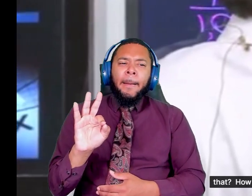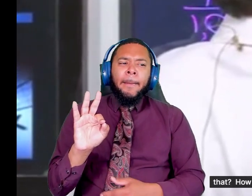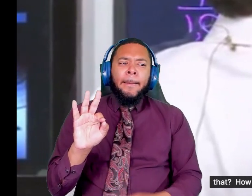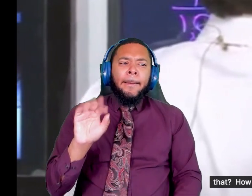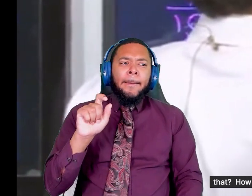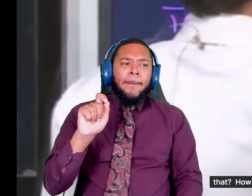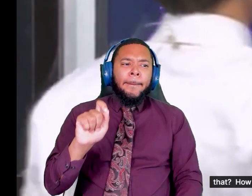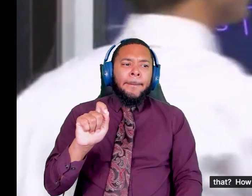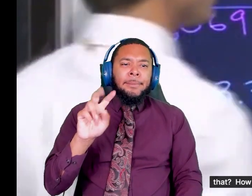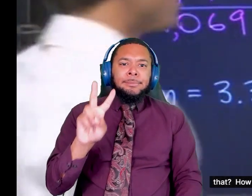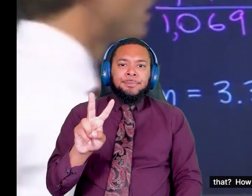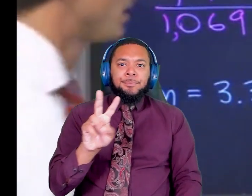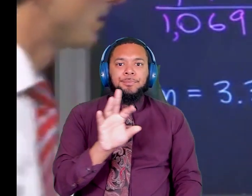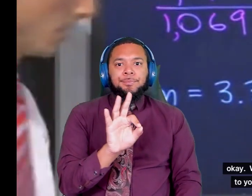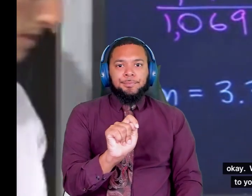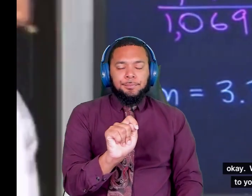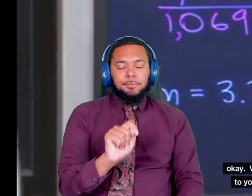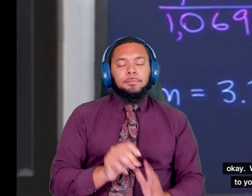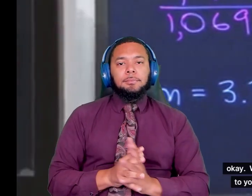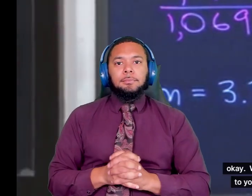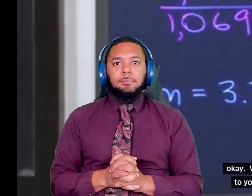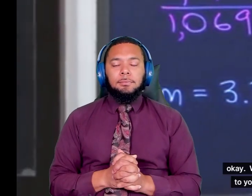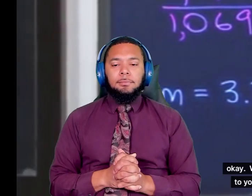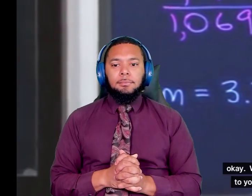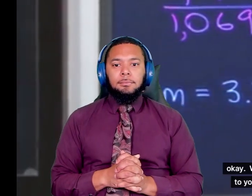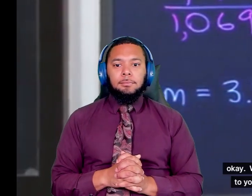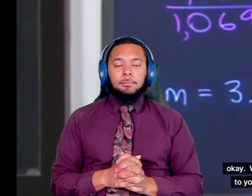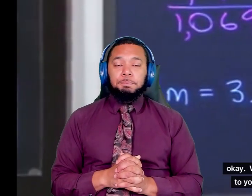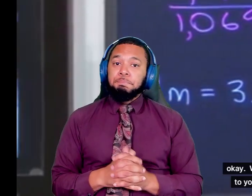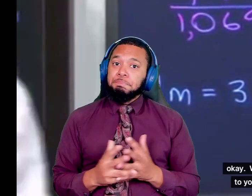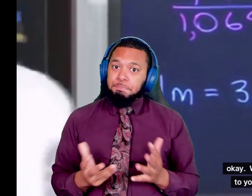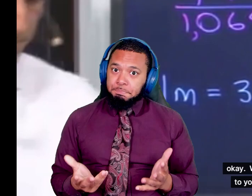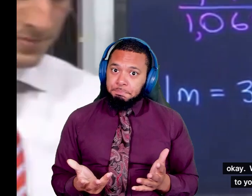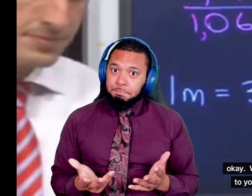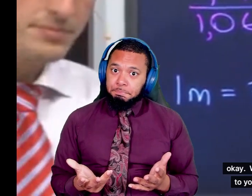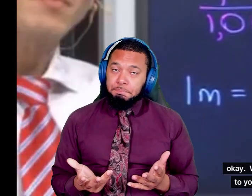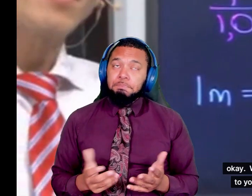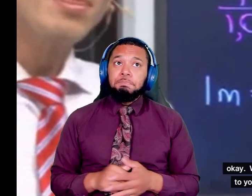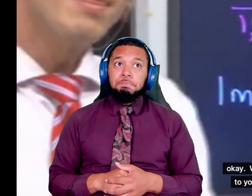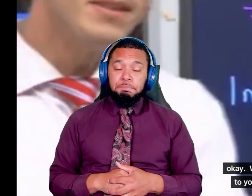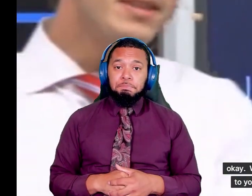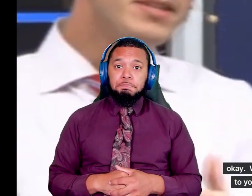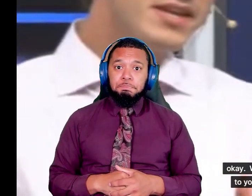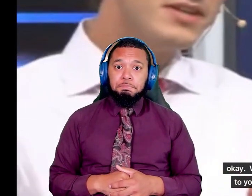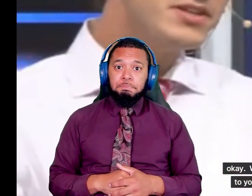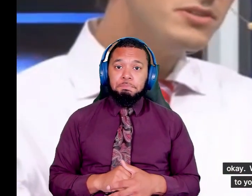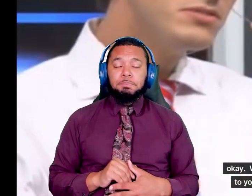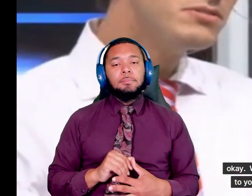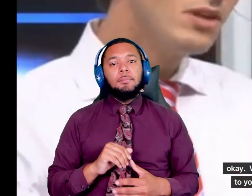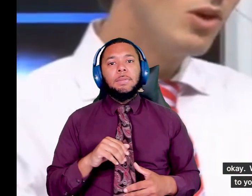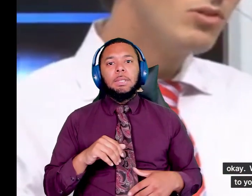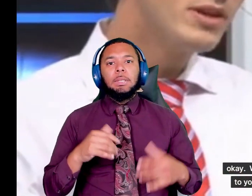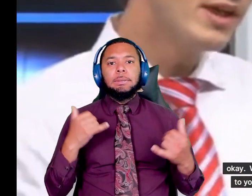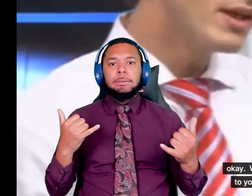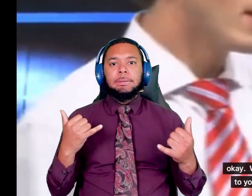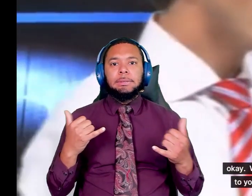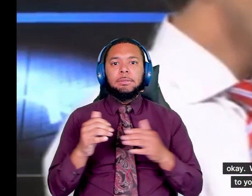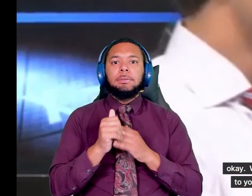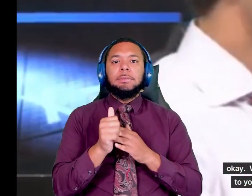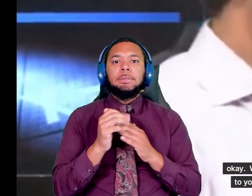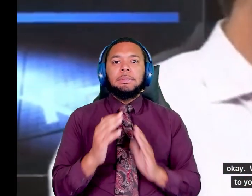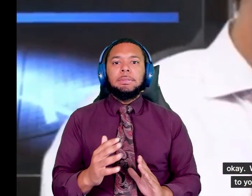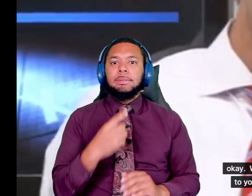1,069.2 feet. Okay, well that's great. And then they say to you,